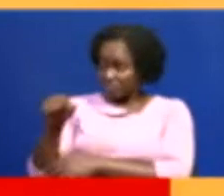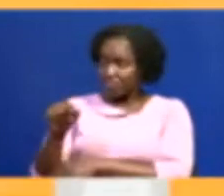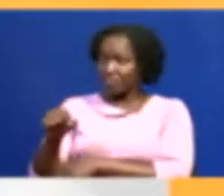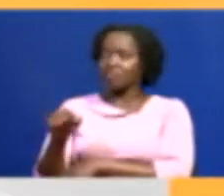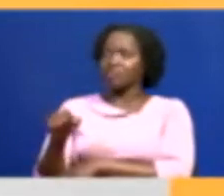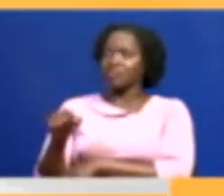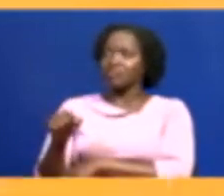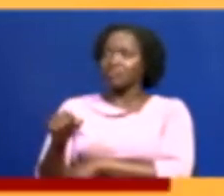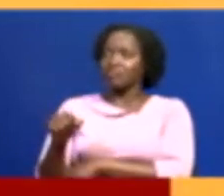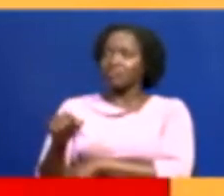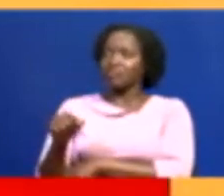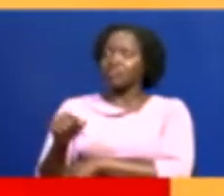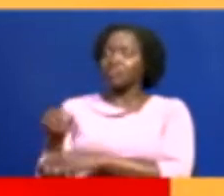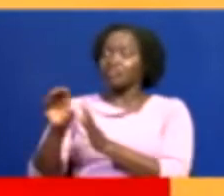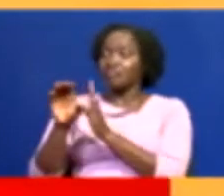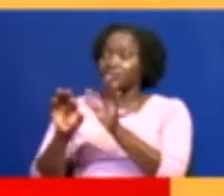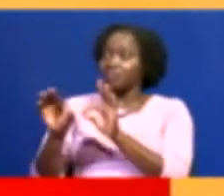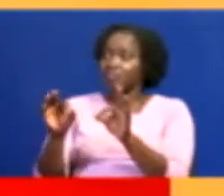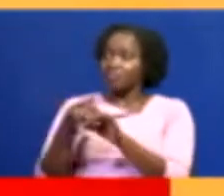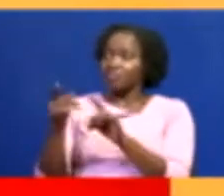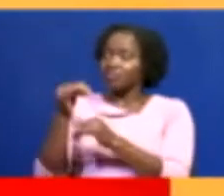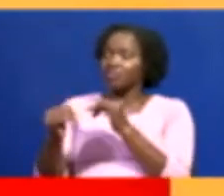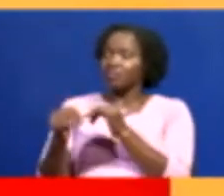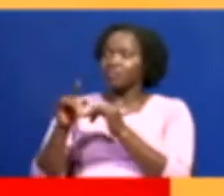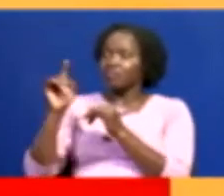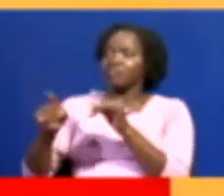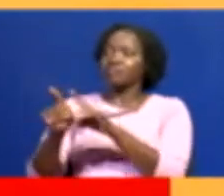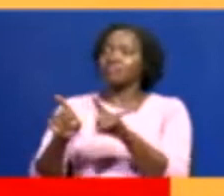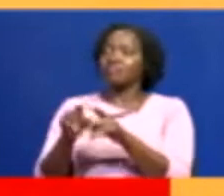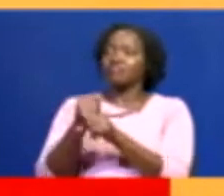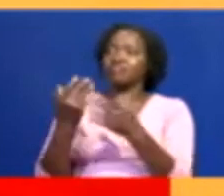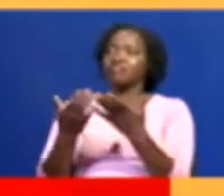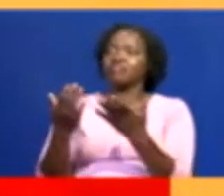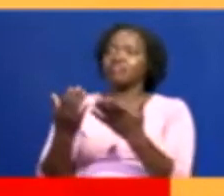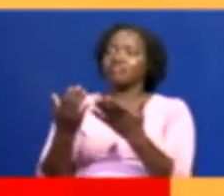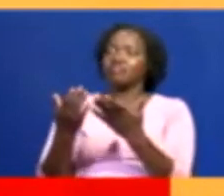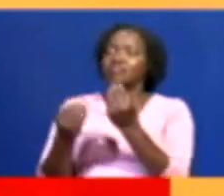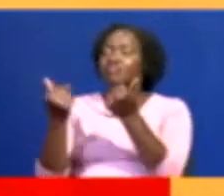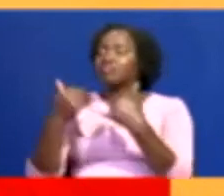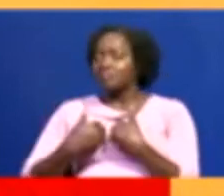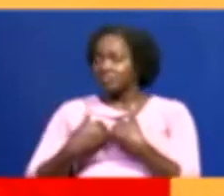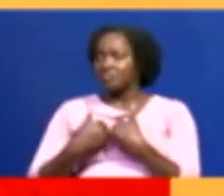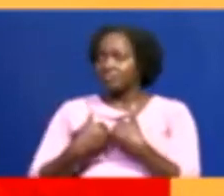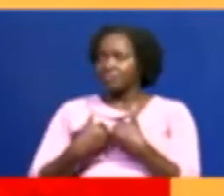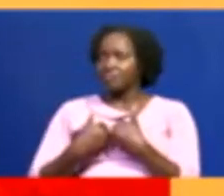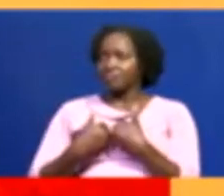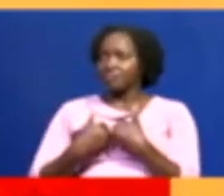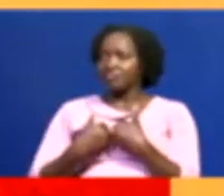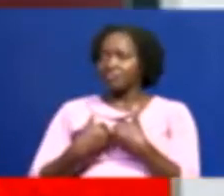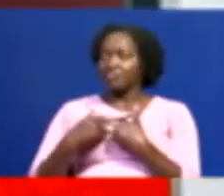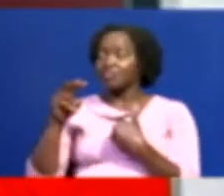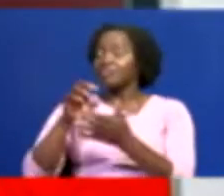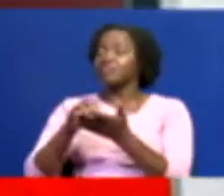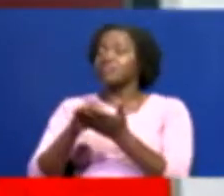much as it is enshrined in the constitution, but at the end of the day, we must also be able to do things that have an end game. Mm-hmm. We are staring at a